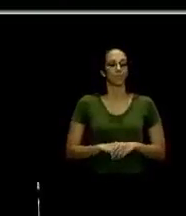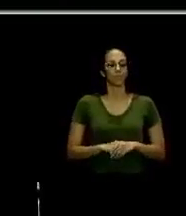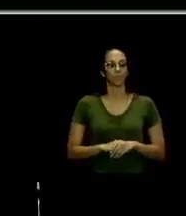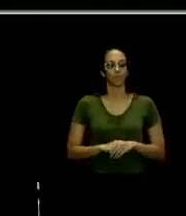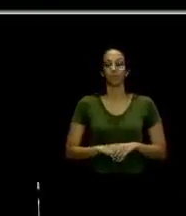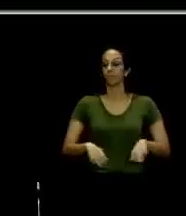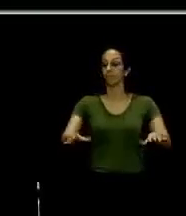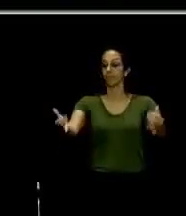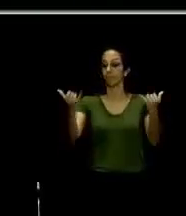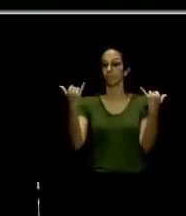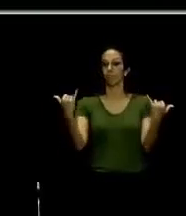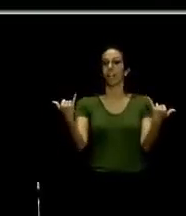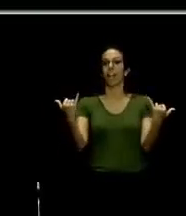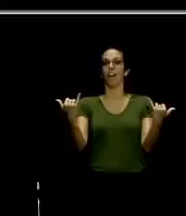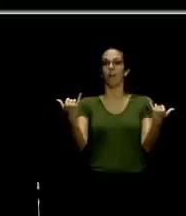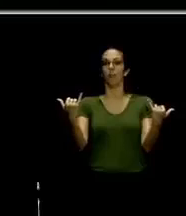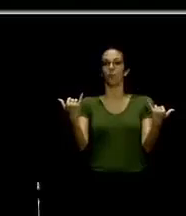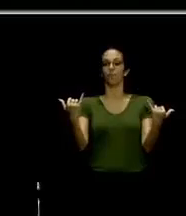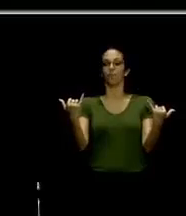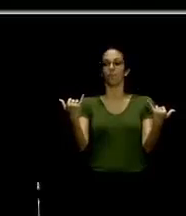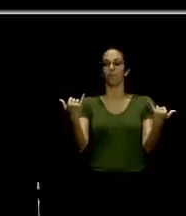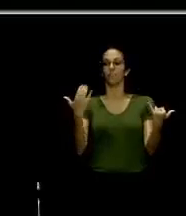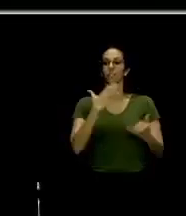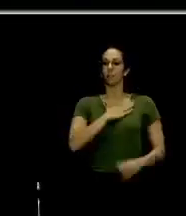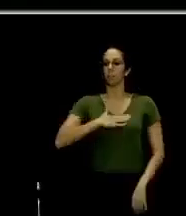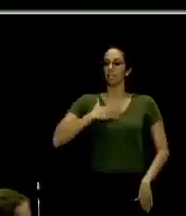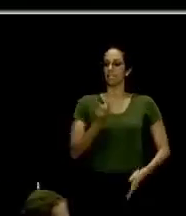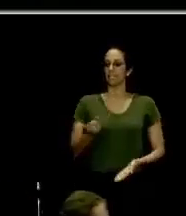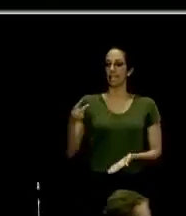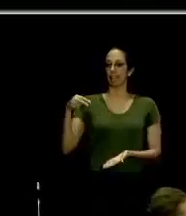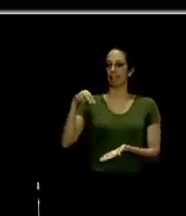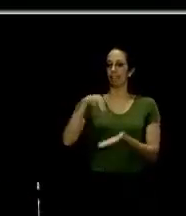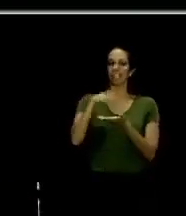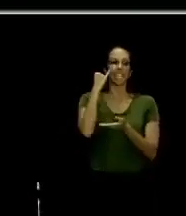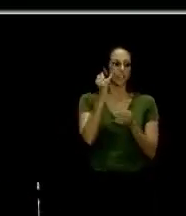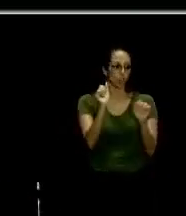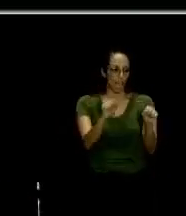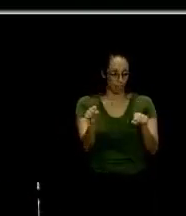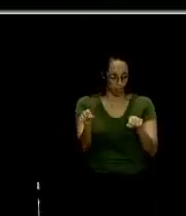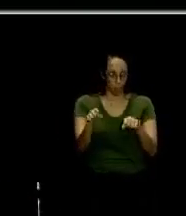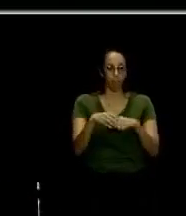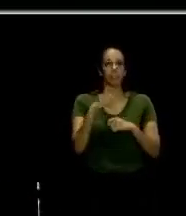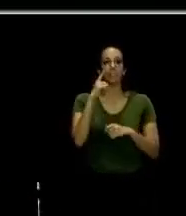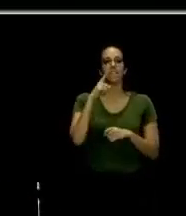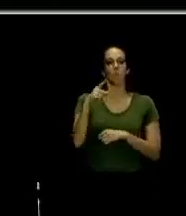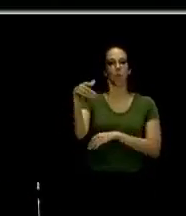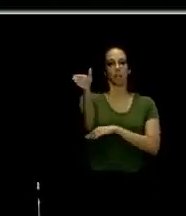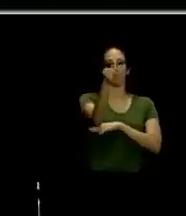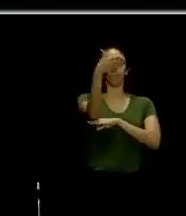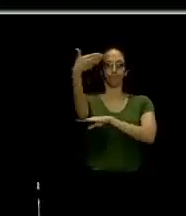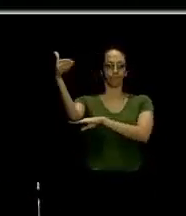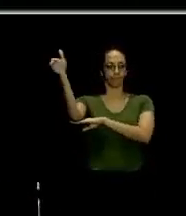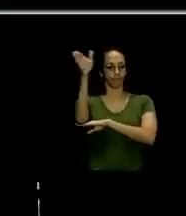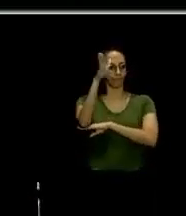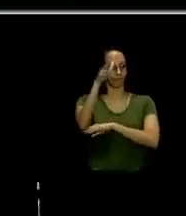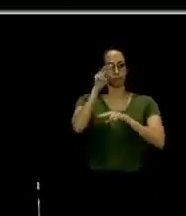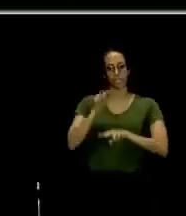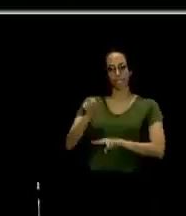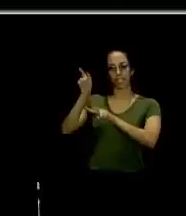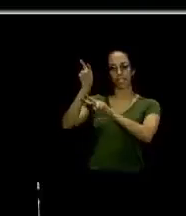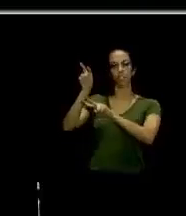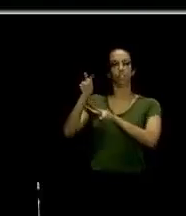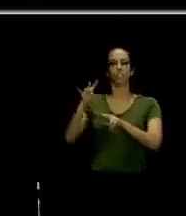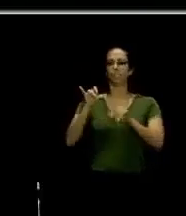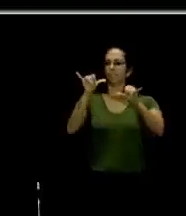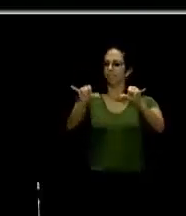And right now, please stand, if you're able, for the presentation of colors. Please remain